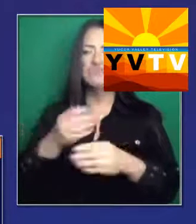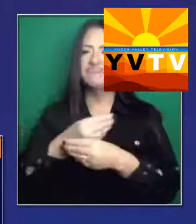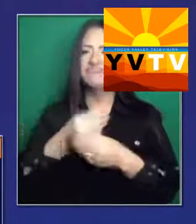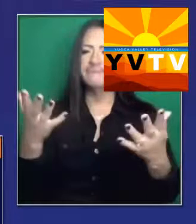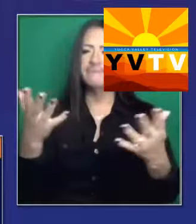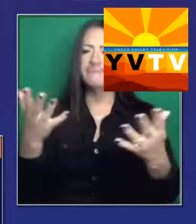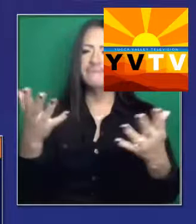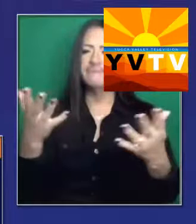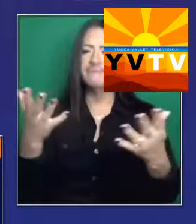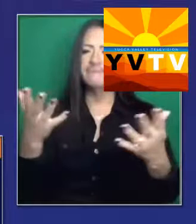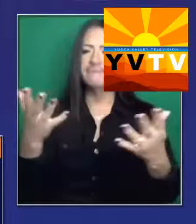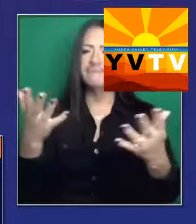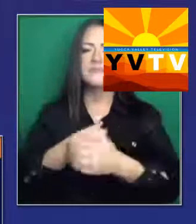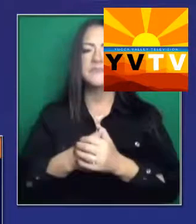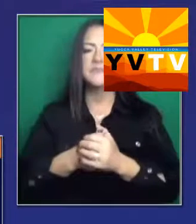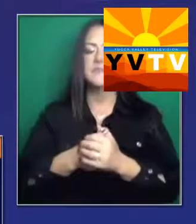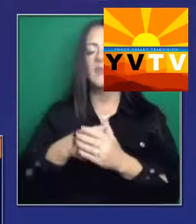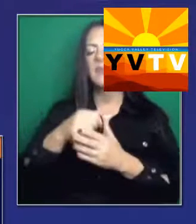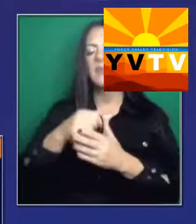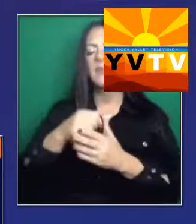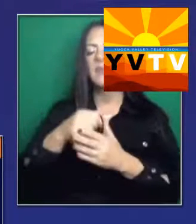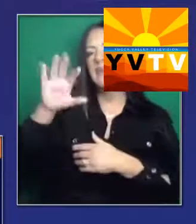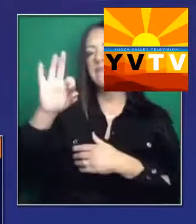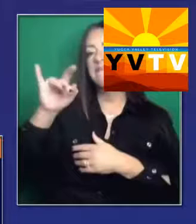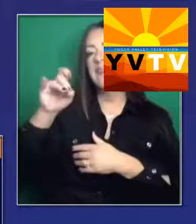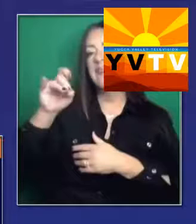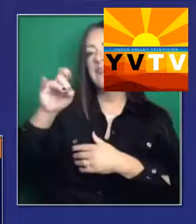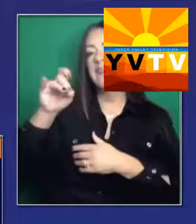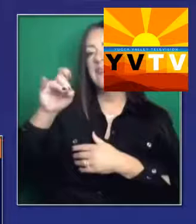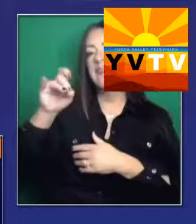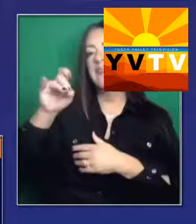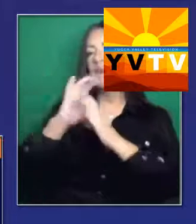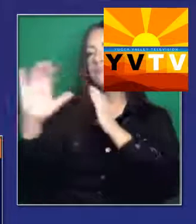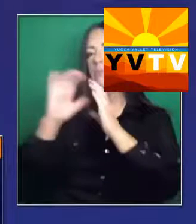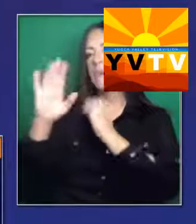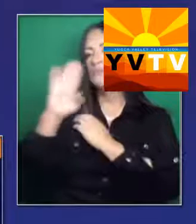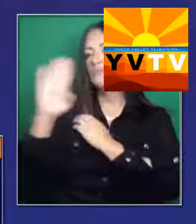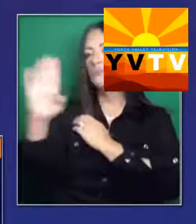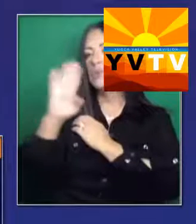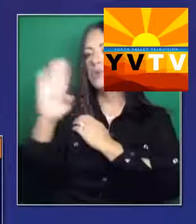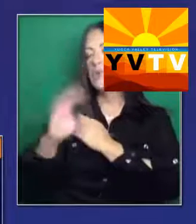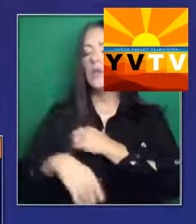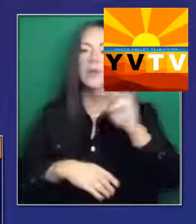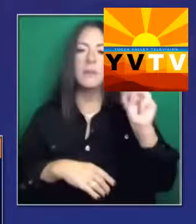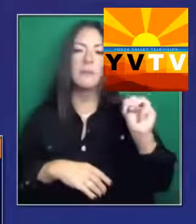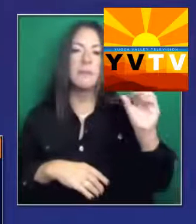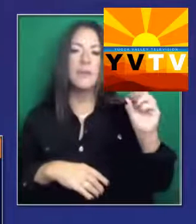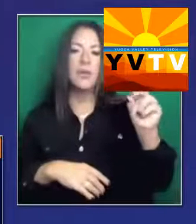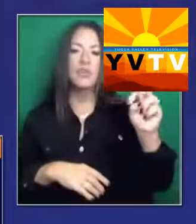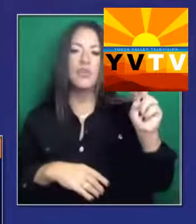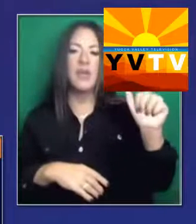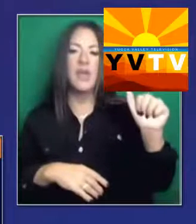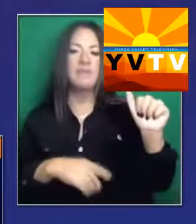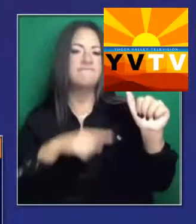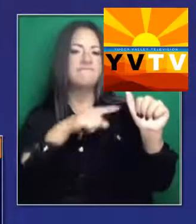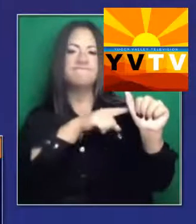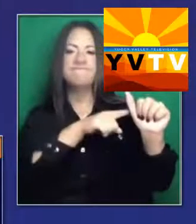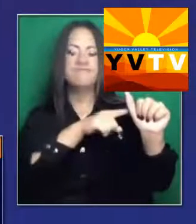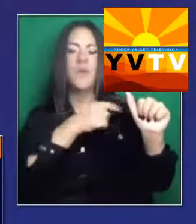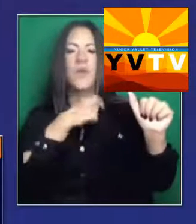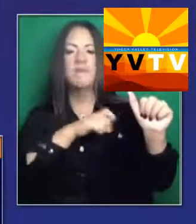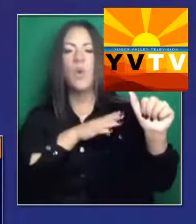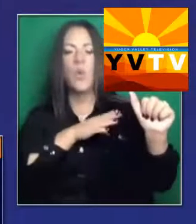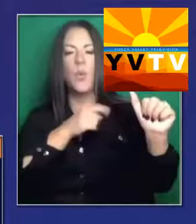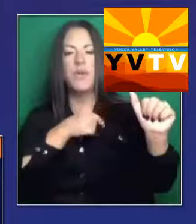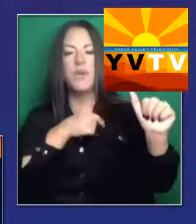with directly. Pfizer, we deal directly with. But Moderna has an intermediary, McKesson.